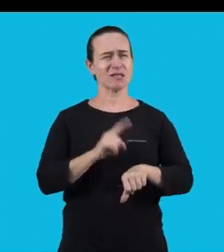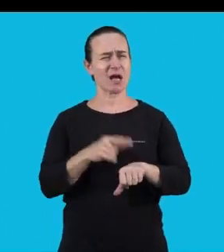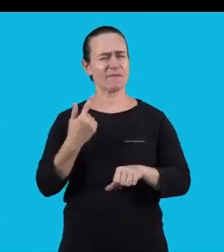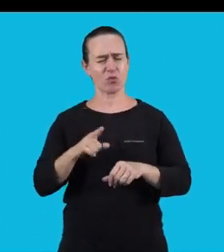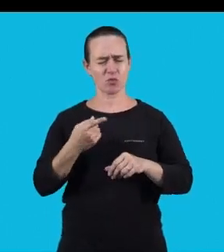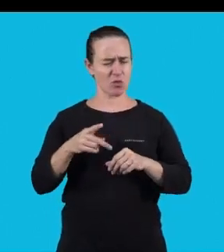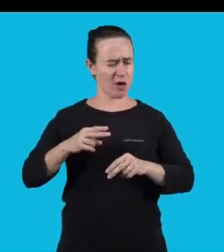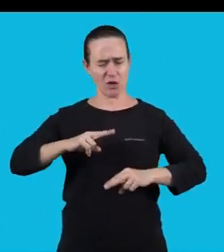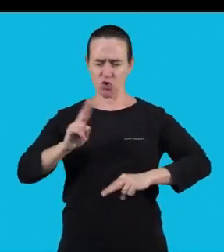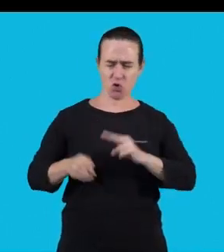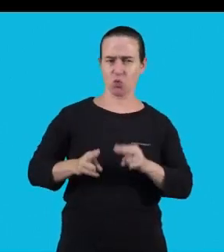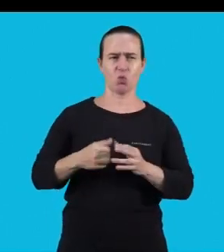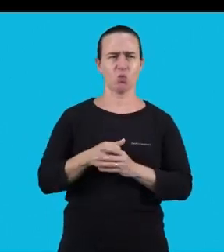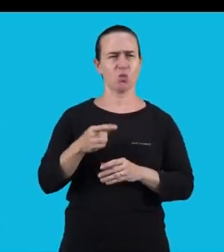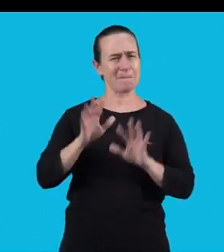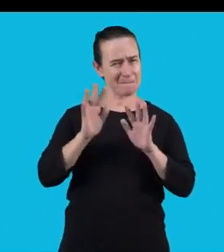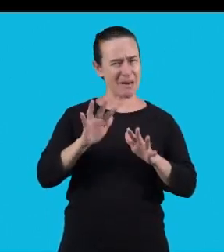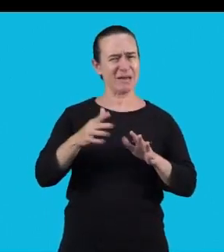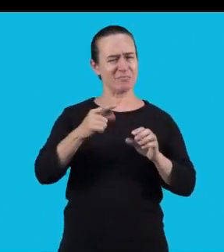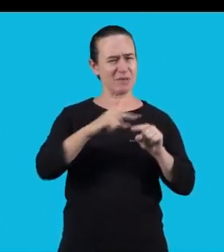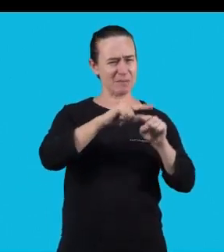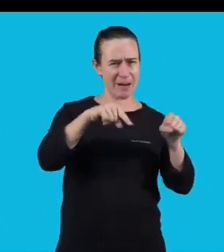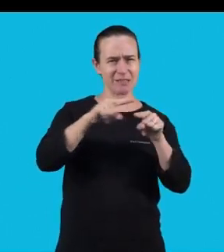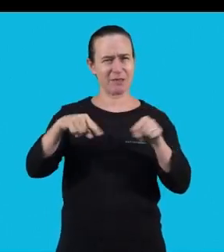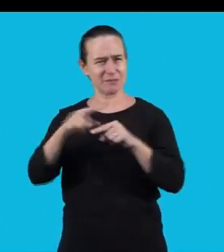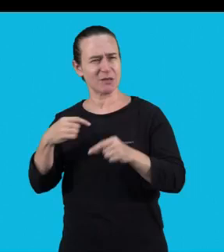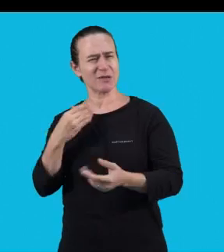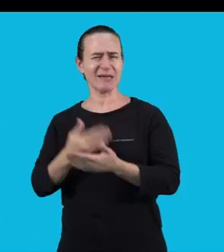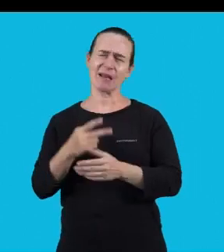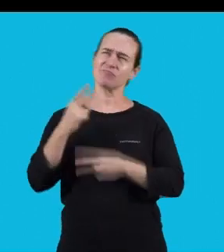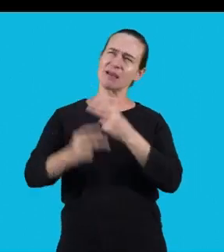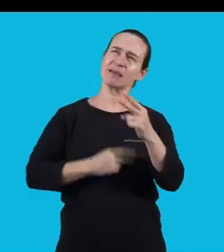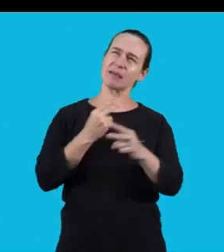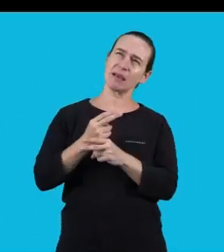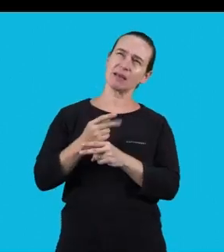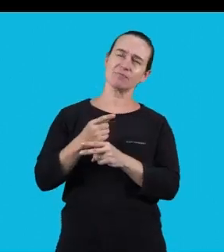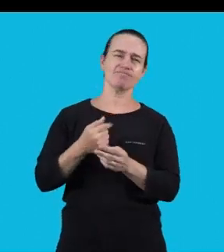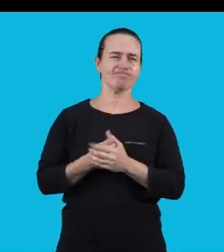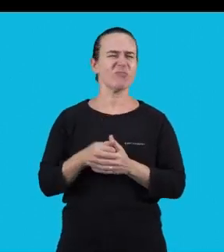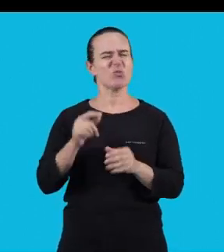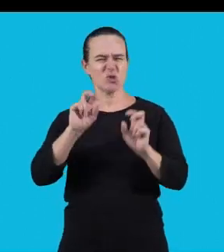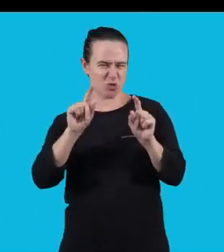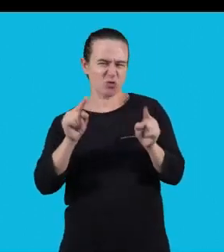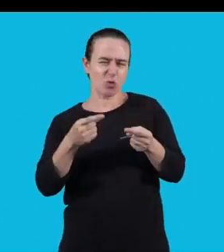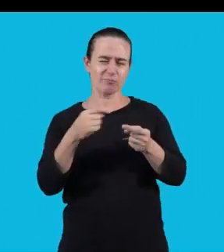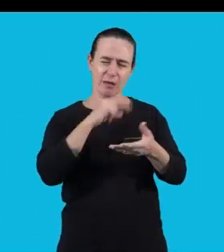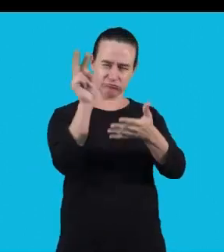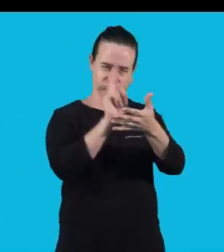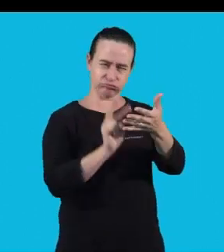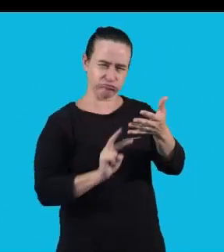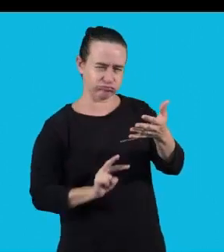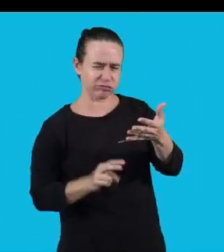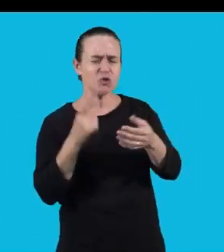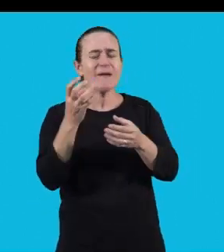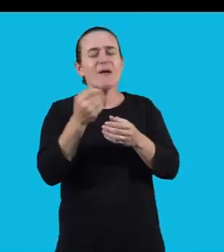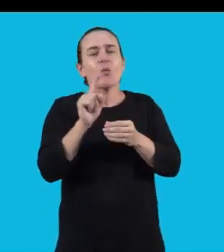for renewal on many fronts. It's the time of the year to re-evaluate everything. So we're quickly scanning through the text to find the meaning,